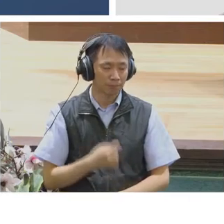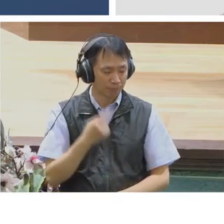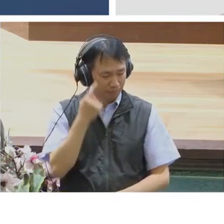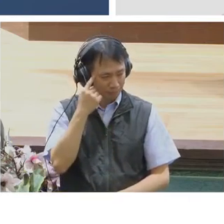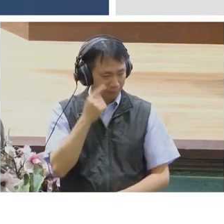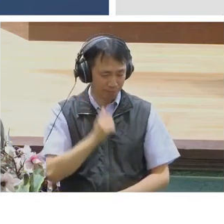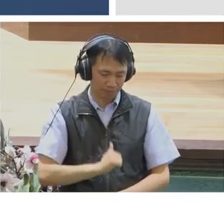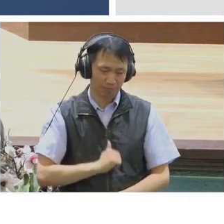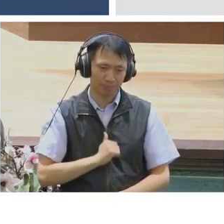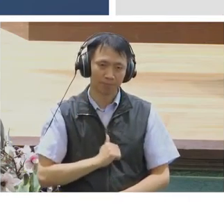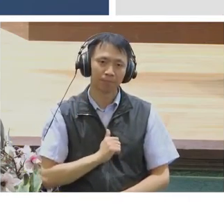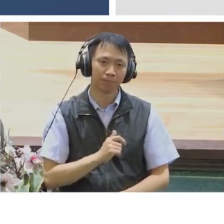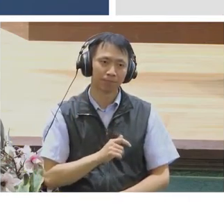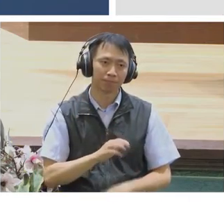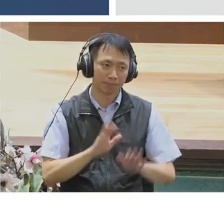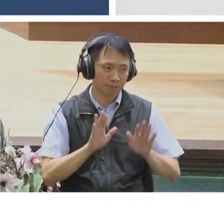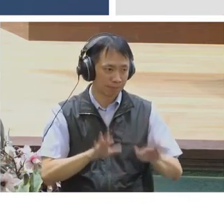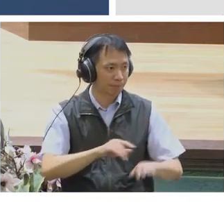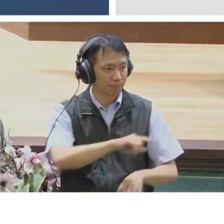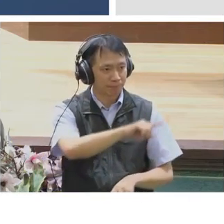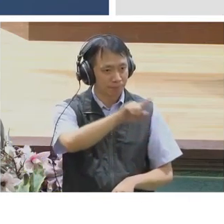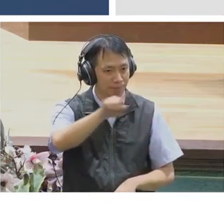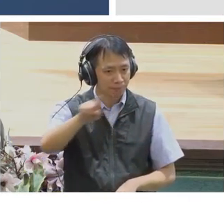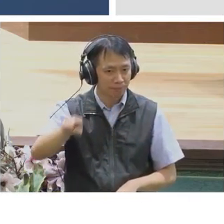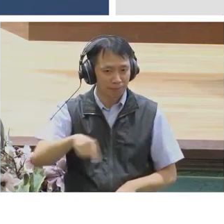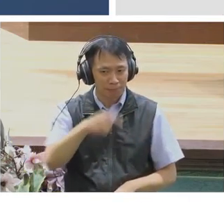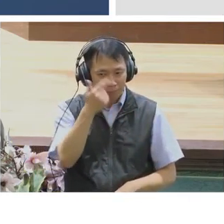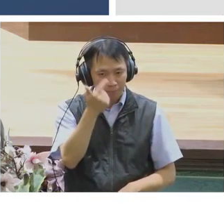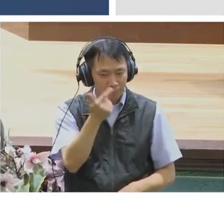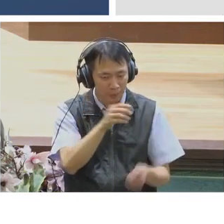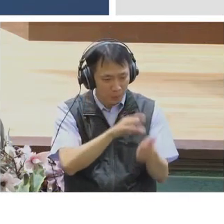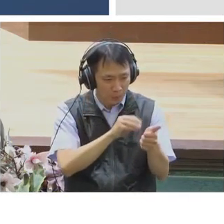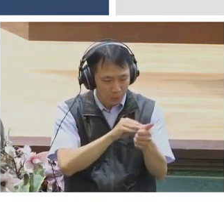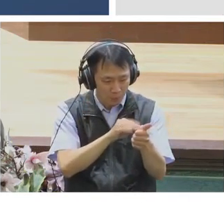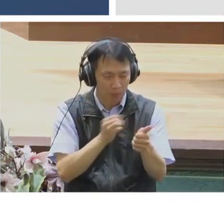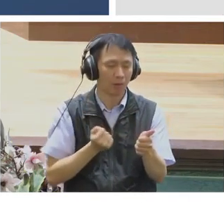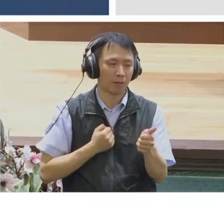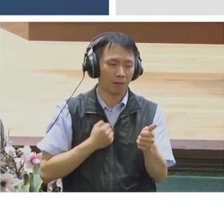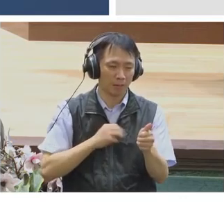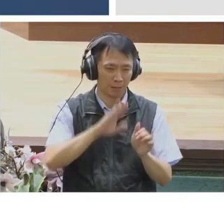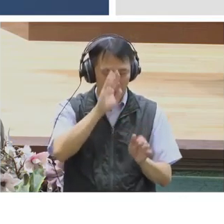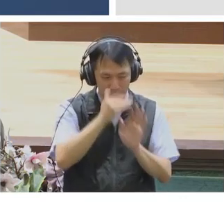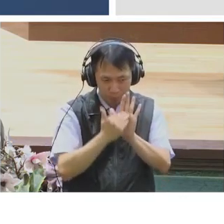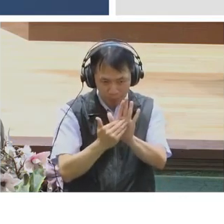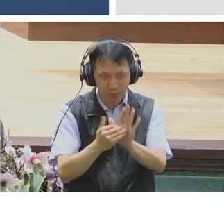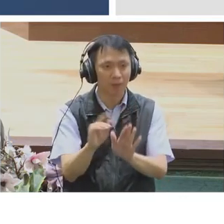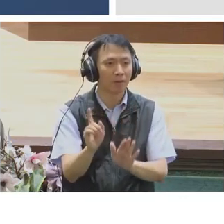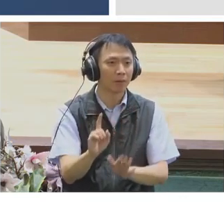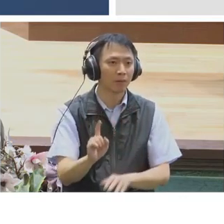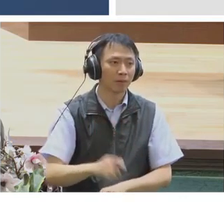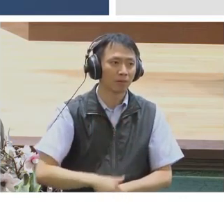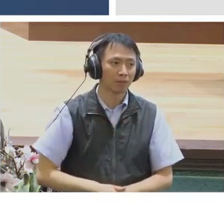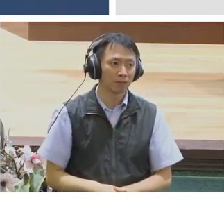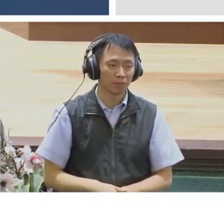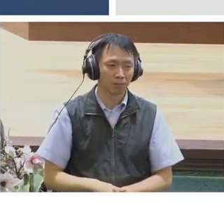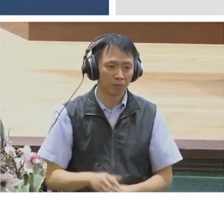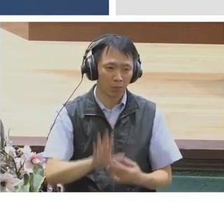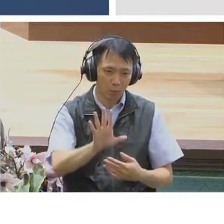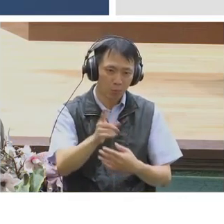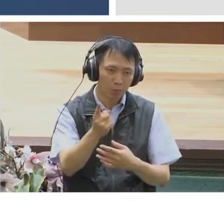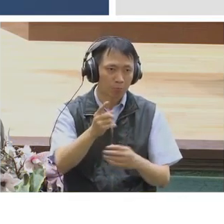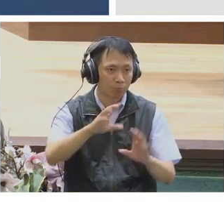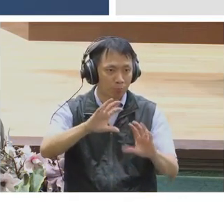started to learn a little bit more how to cope with the, with COVID. And I think what's happened is it's for territories that are reaching